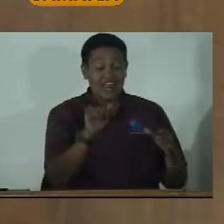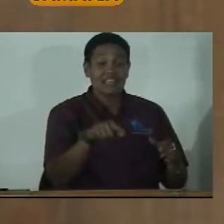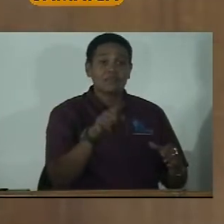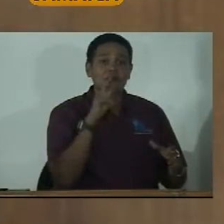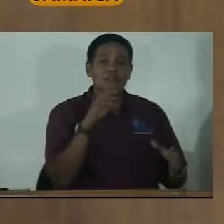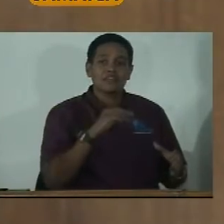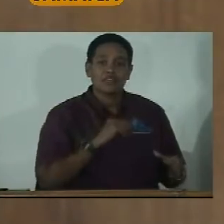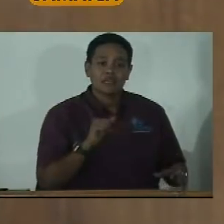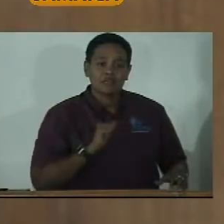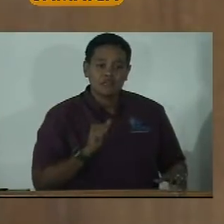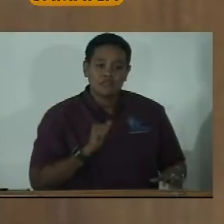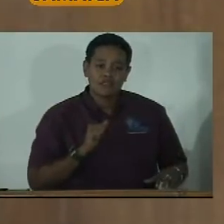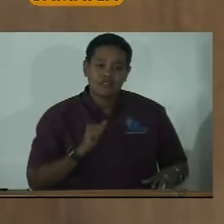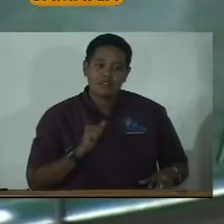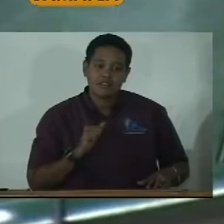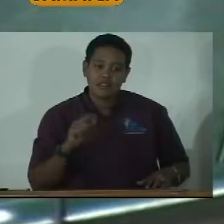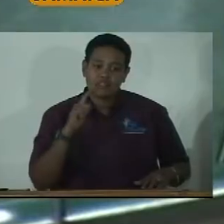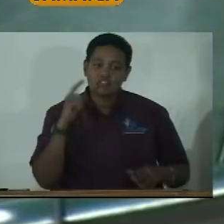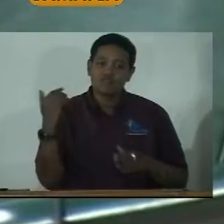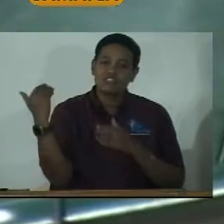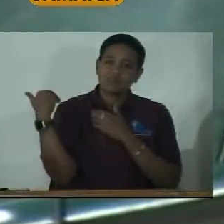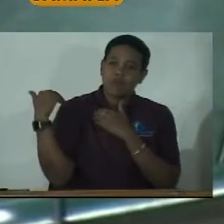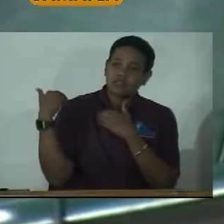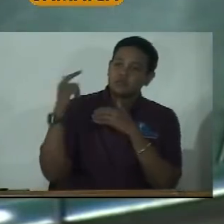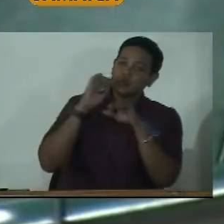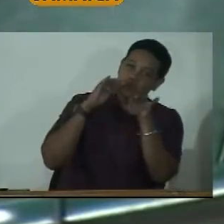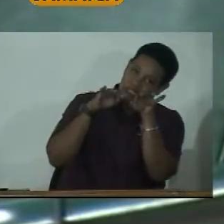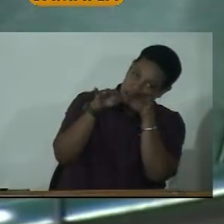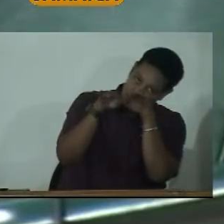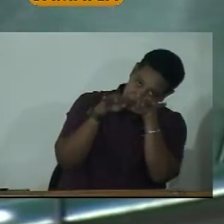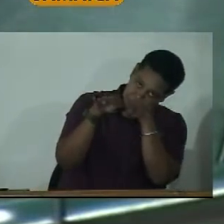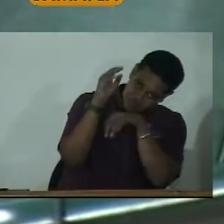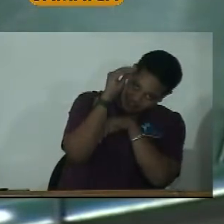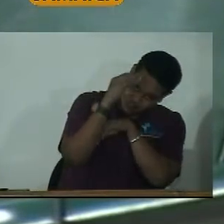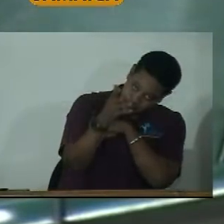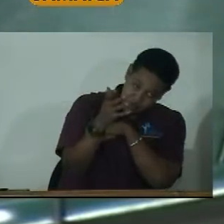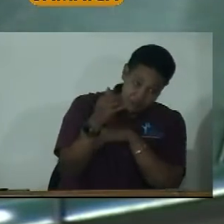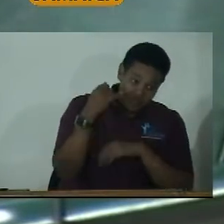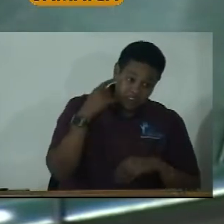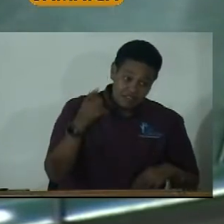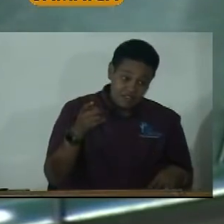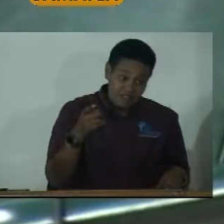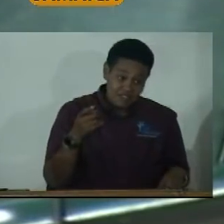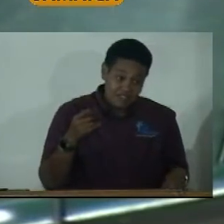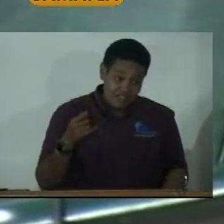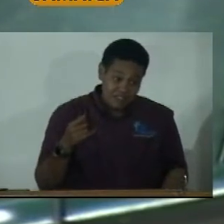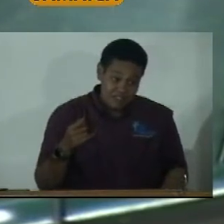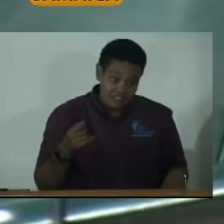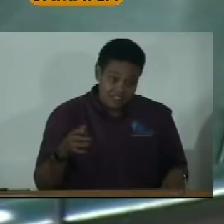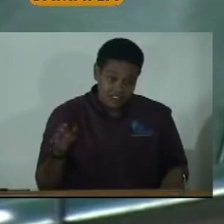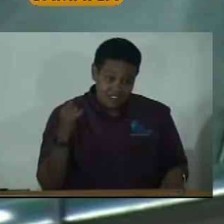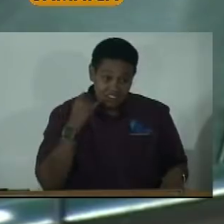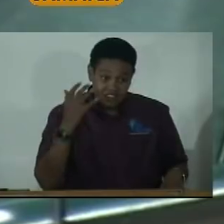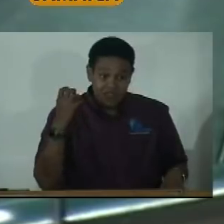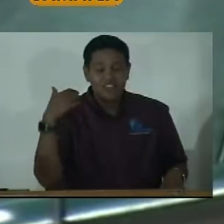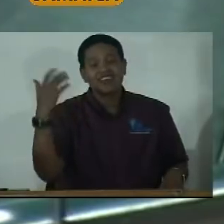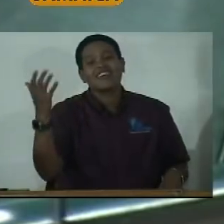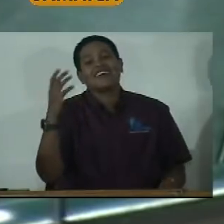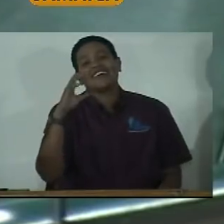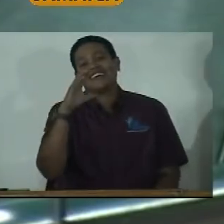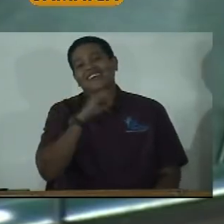itself the duty to inform. If you want to eat all sheep, go on ahead and eat all